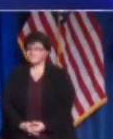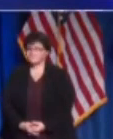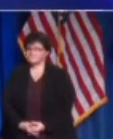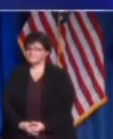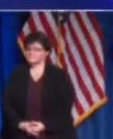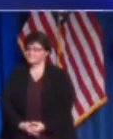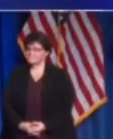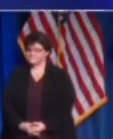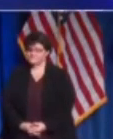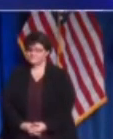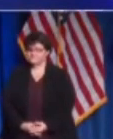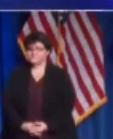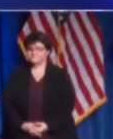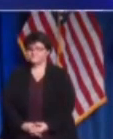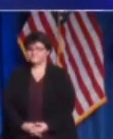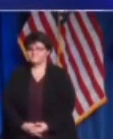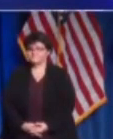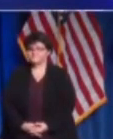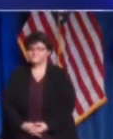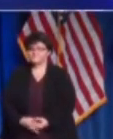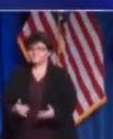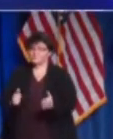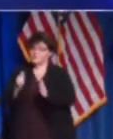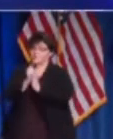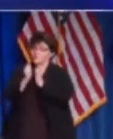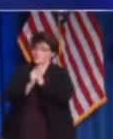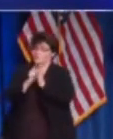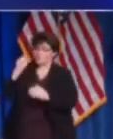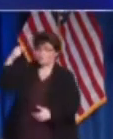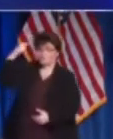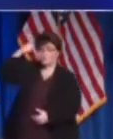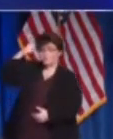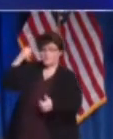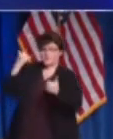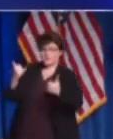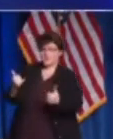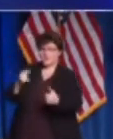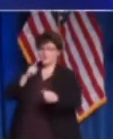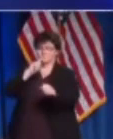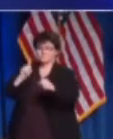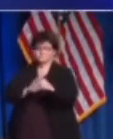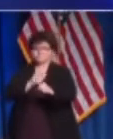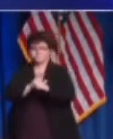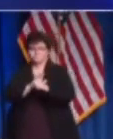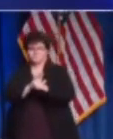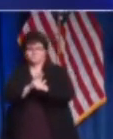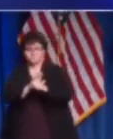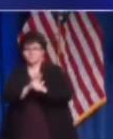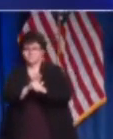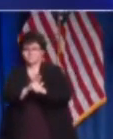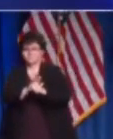Ladies and gentlemen, Attorney General William Tong will now be sworn in by U.S. Attorney Vanessa Avery.